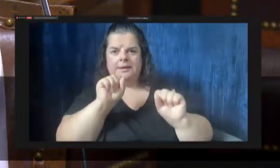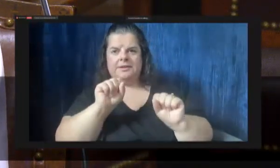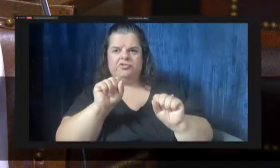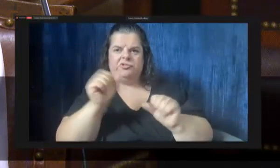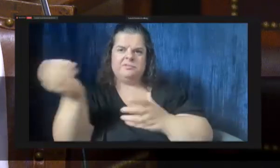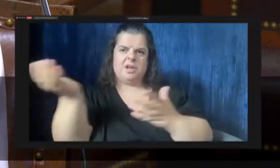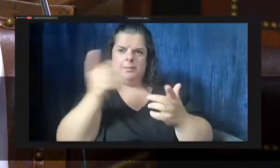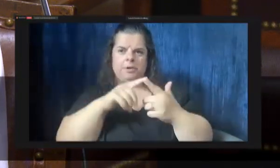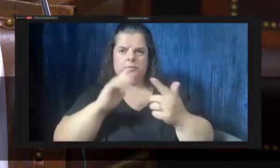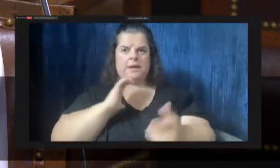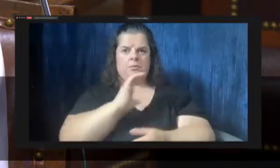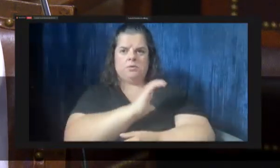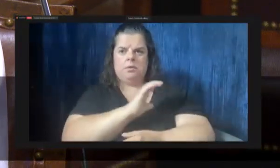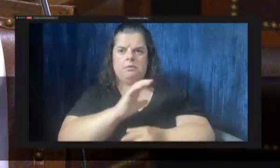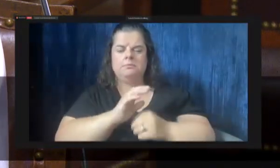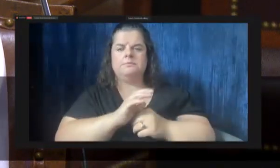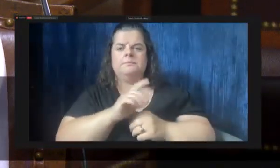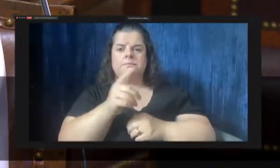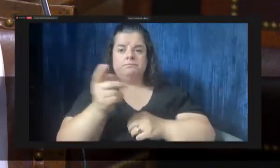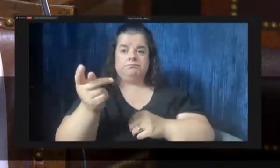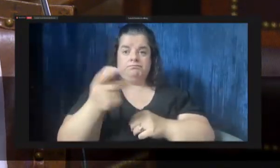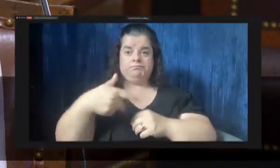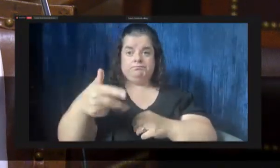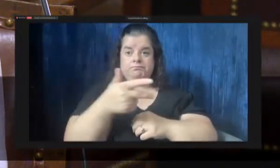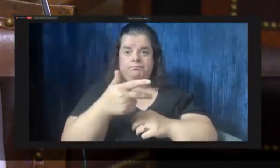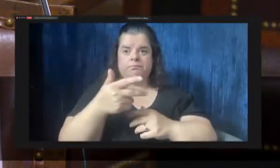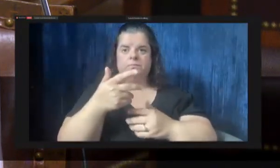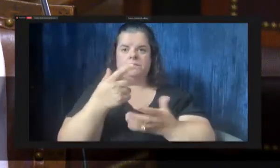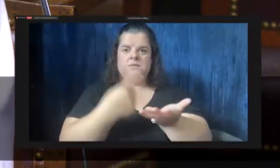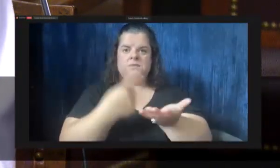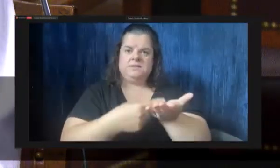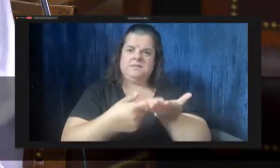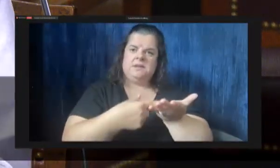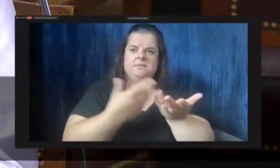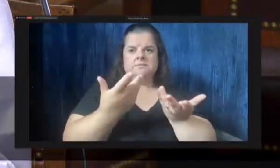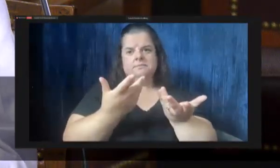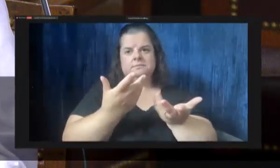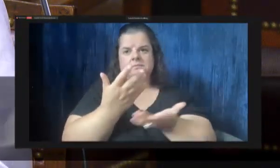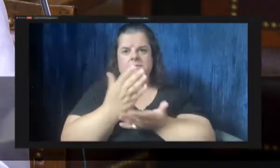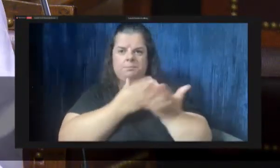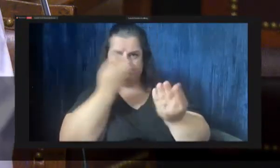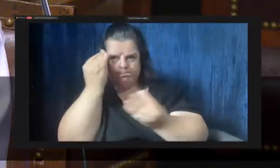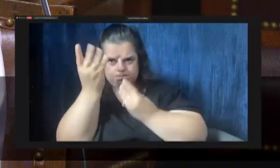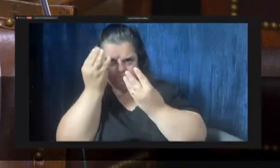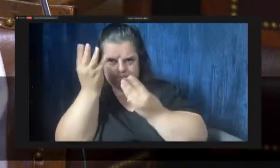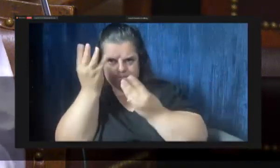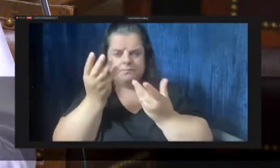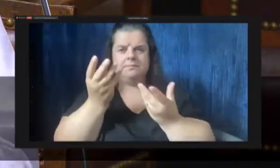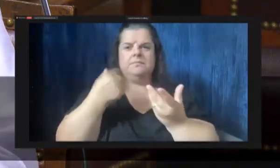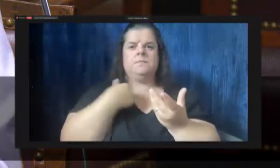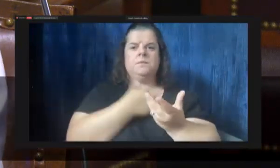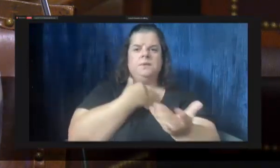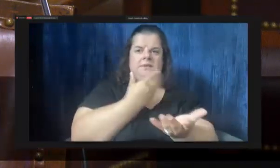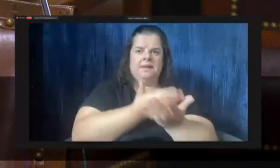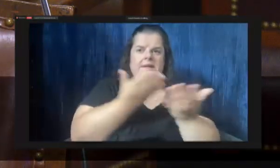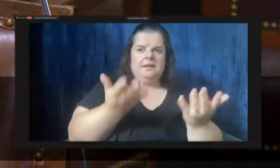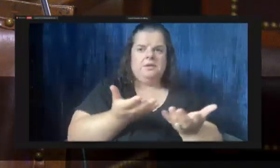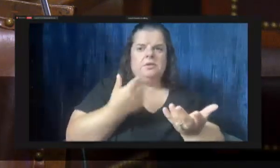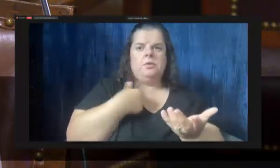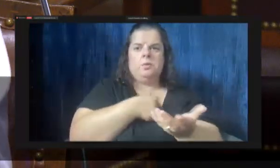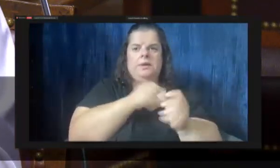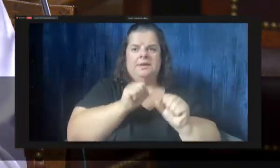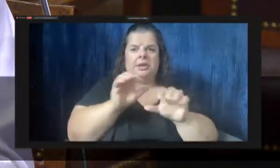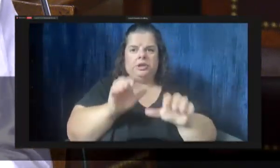council, and you and I had exchanged some thoughts about how we got here and how we might be able to do things